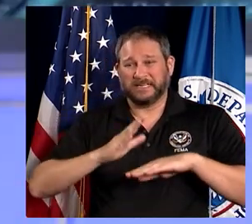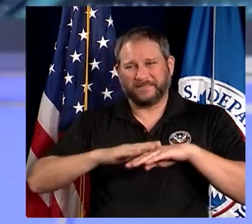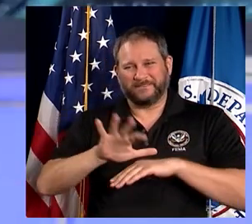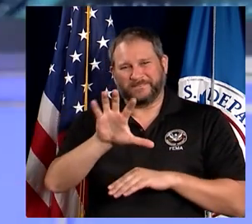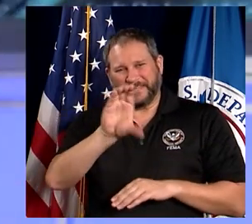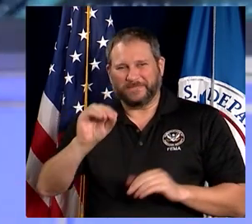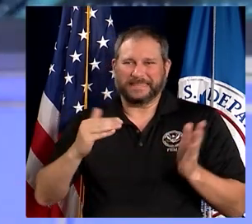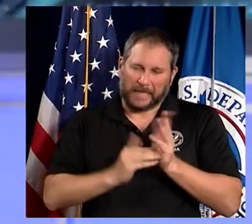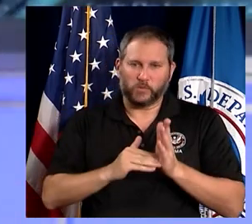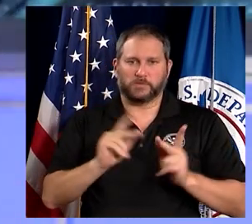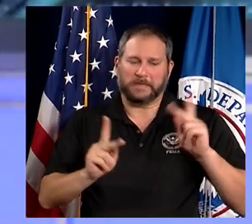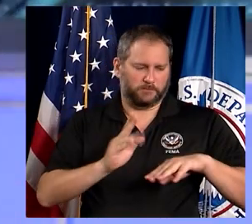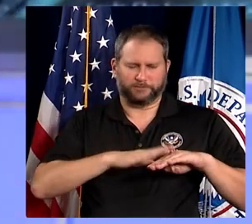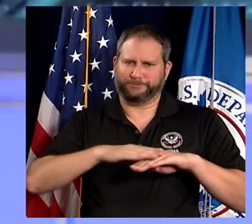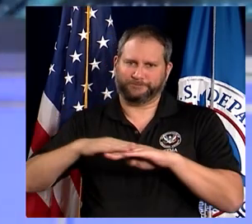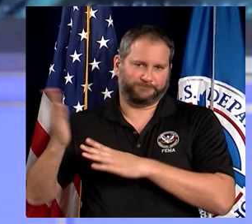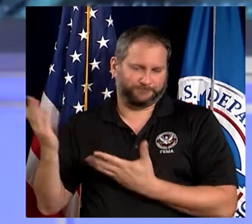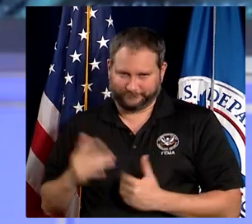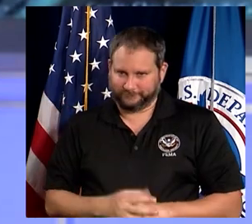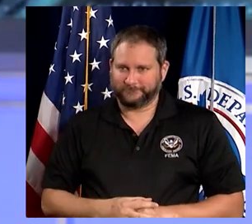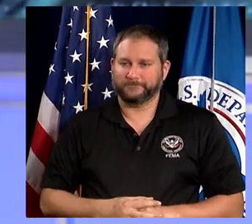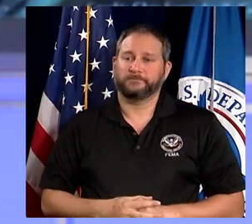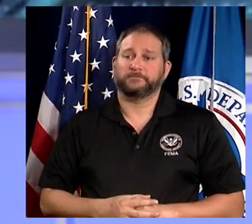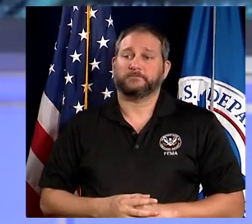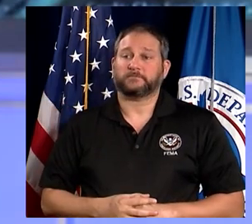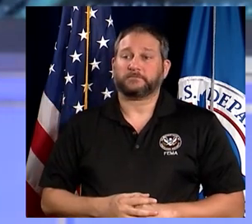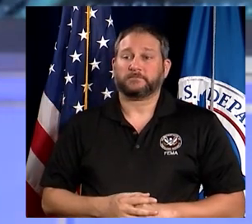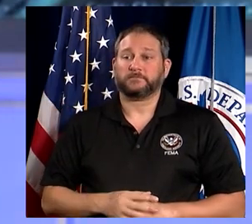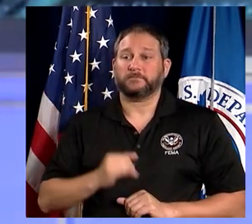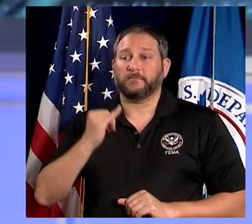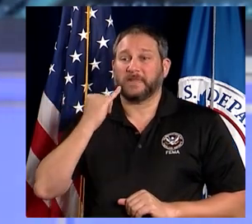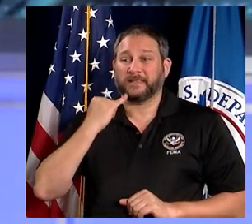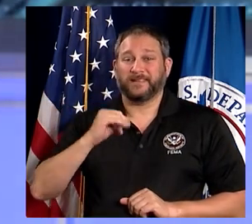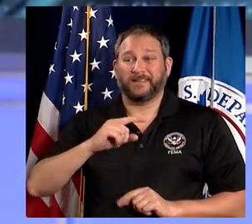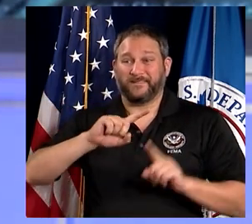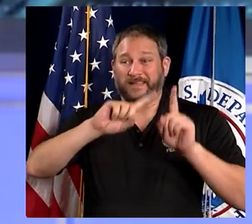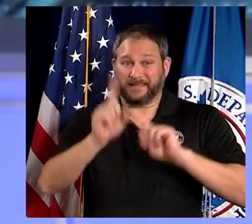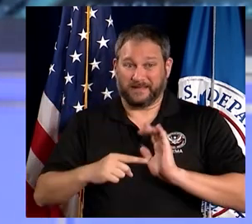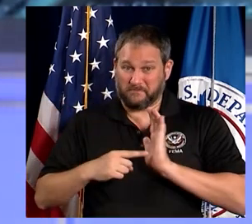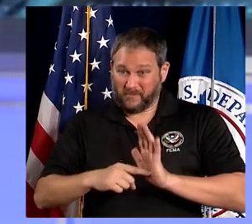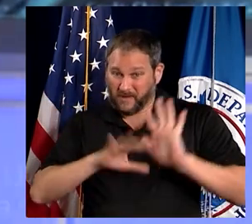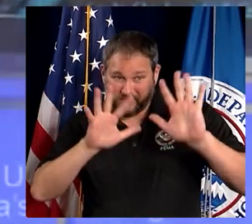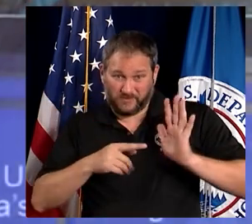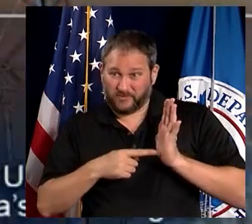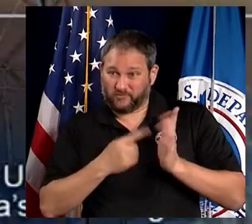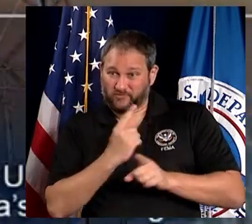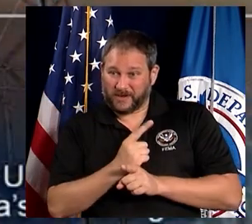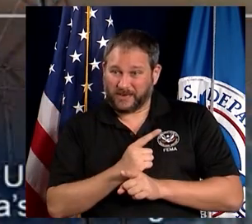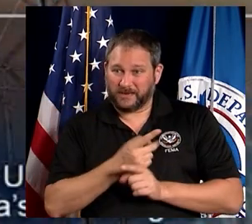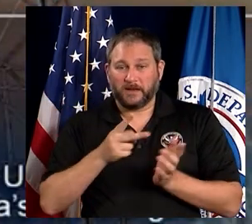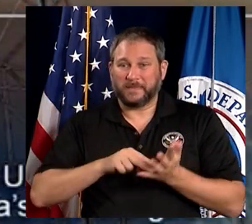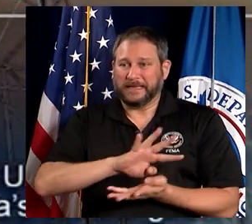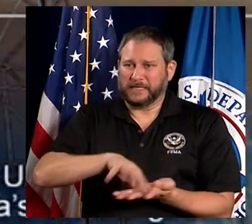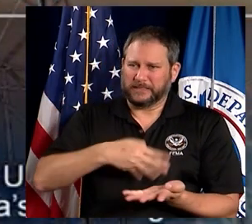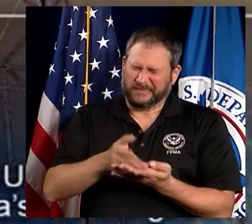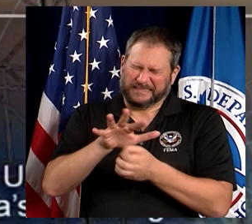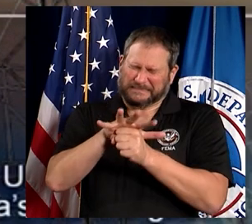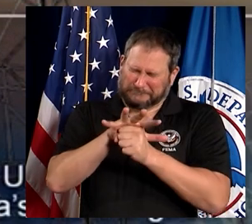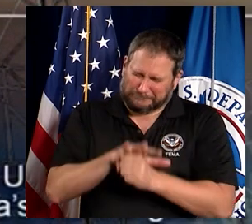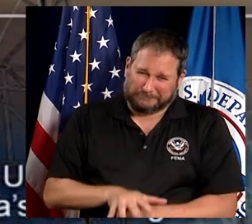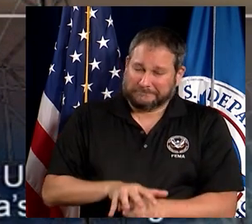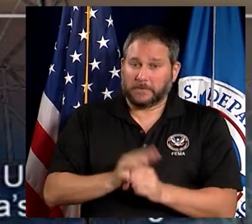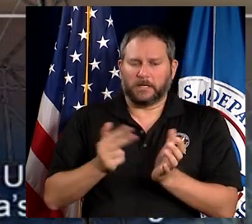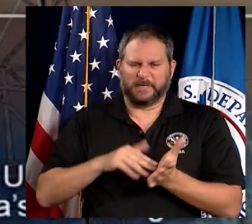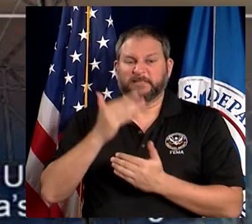impacted. If climate models are correct, these grid stressors are only going to get more intense. Earlier this year, a